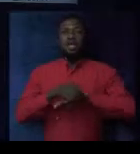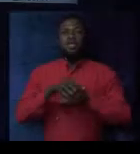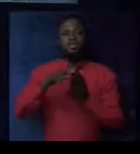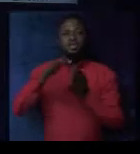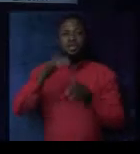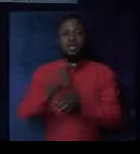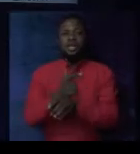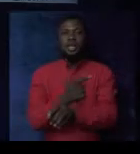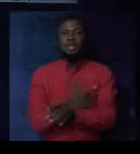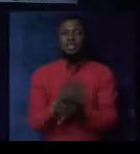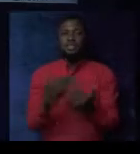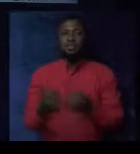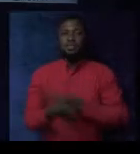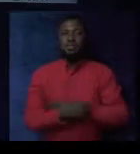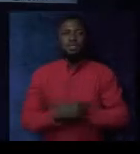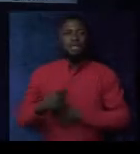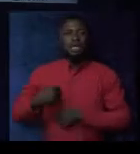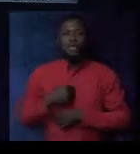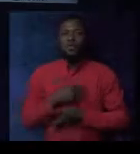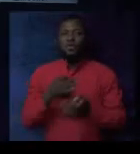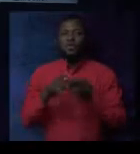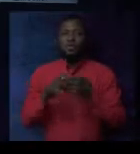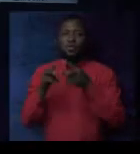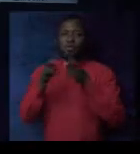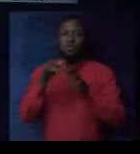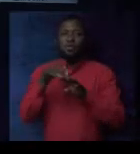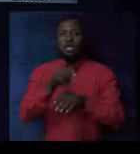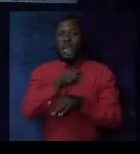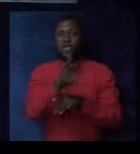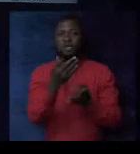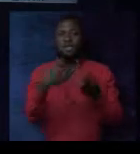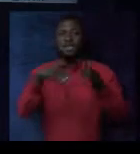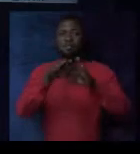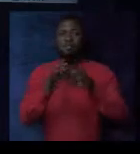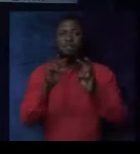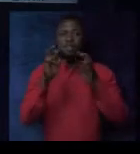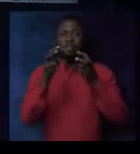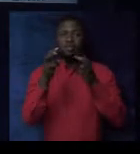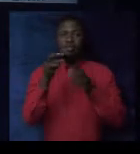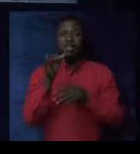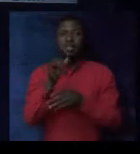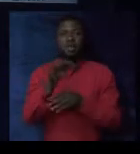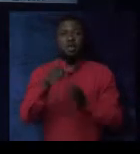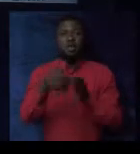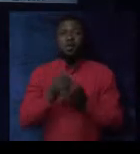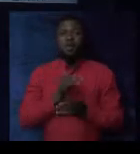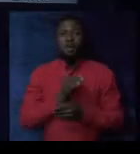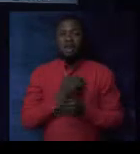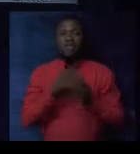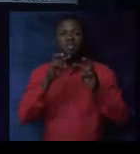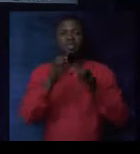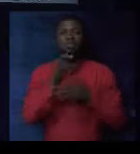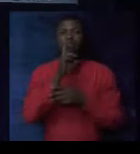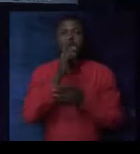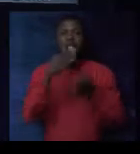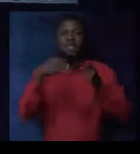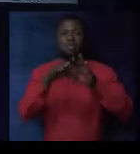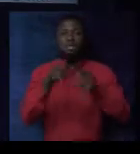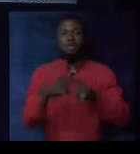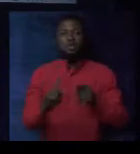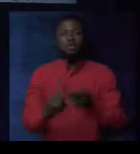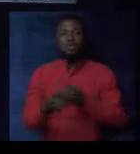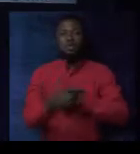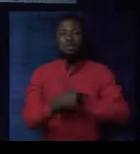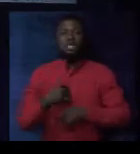In our English studies lesson today, we will be looking at another important topic. Yes, all our topics are